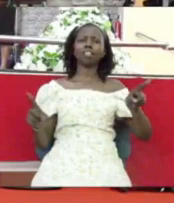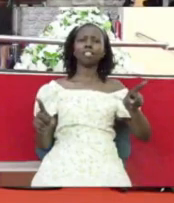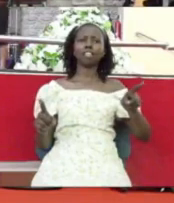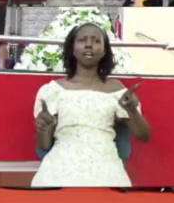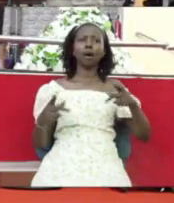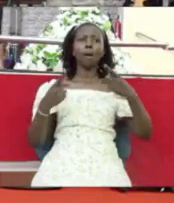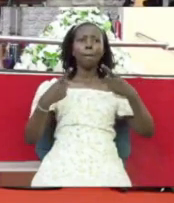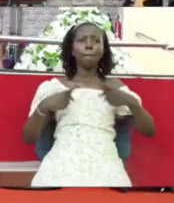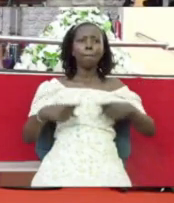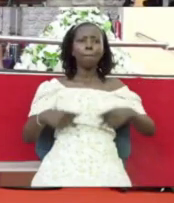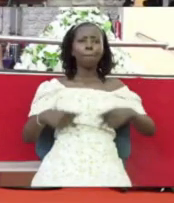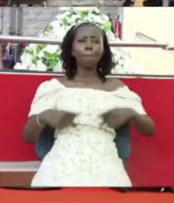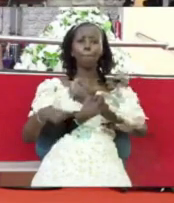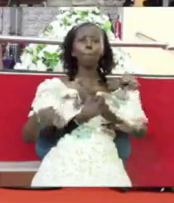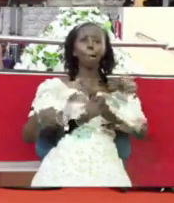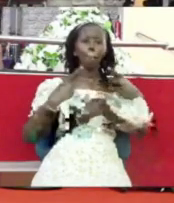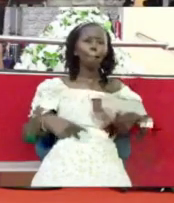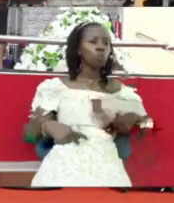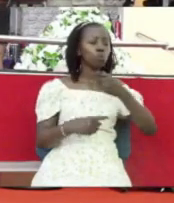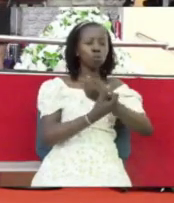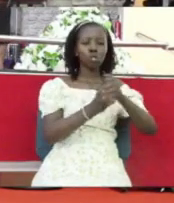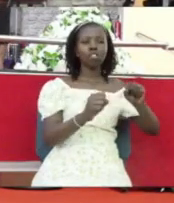ndio tunastahili kushirikiana nao na wakaweza kuona kuna